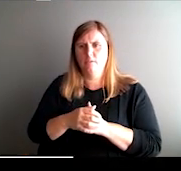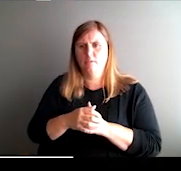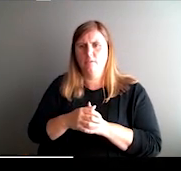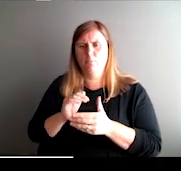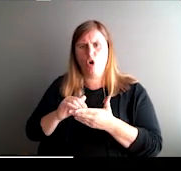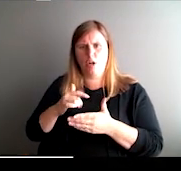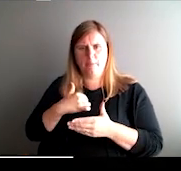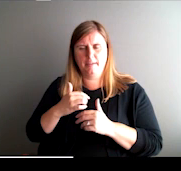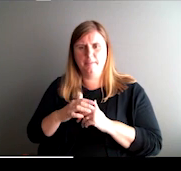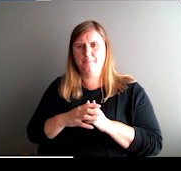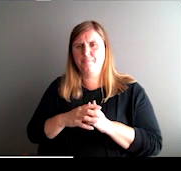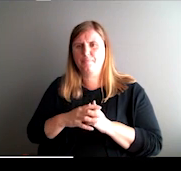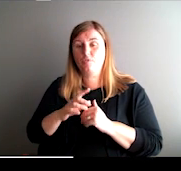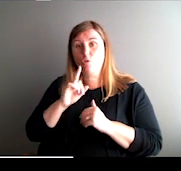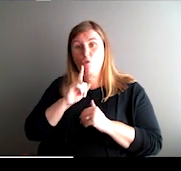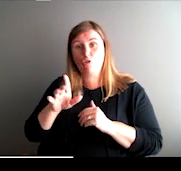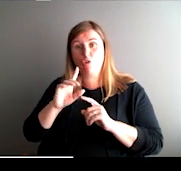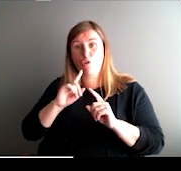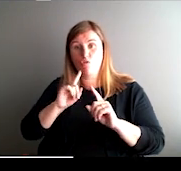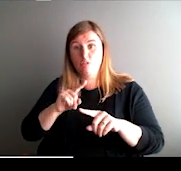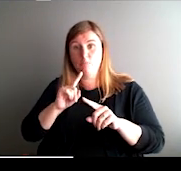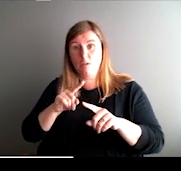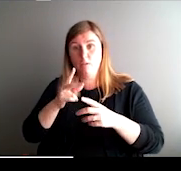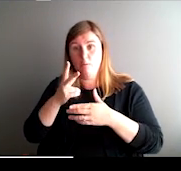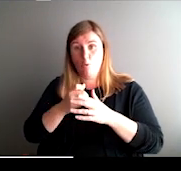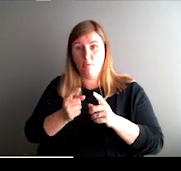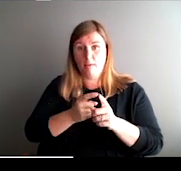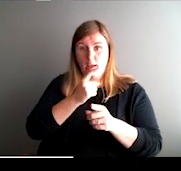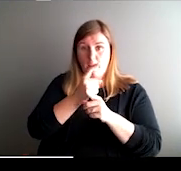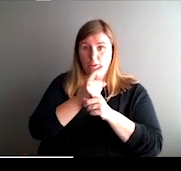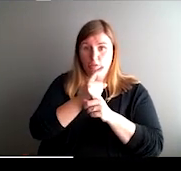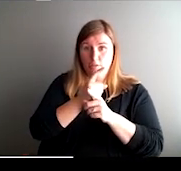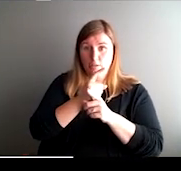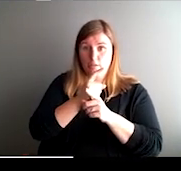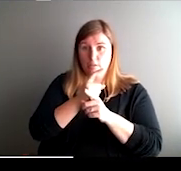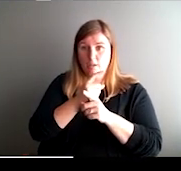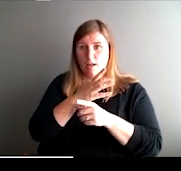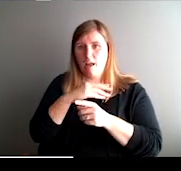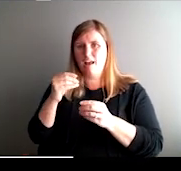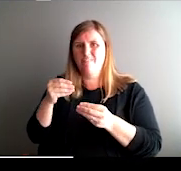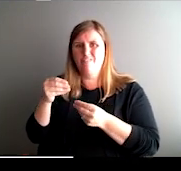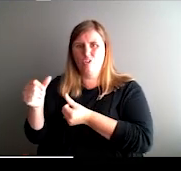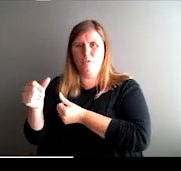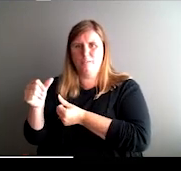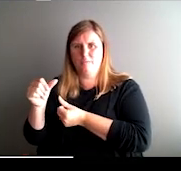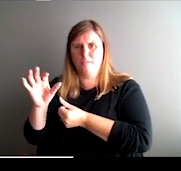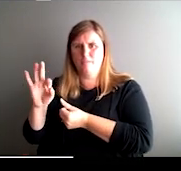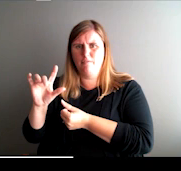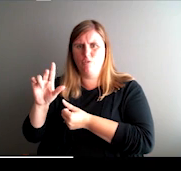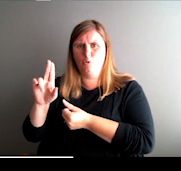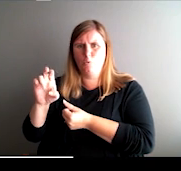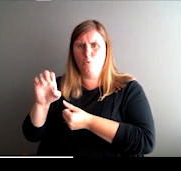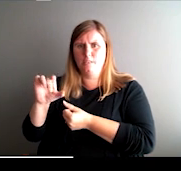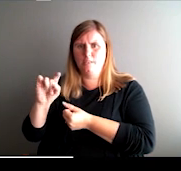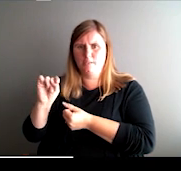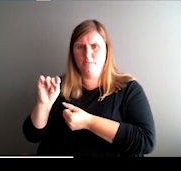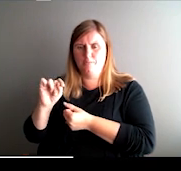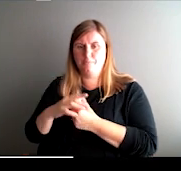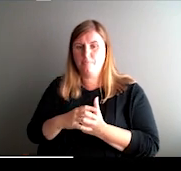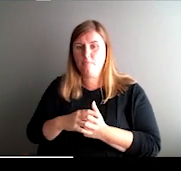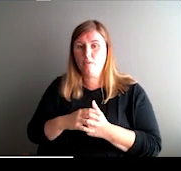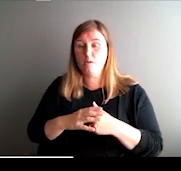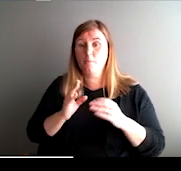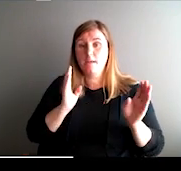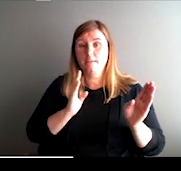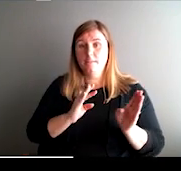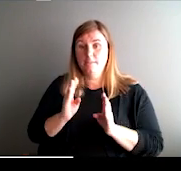me, are the responses both accurate and fluent? By sequencing